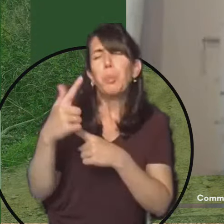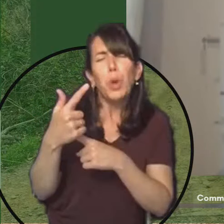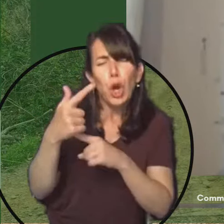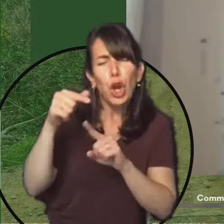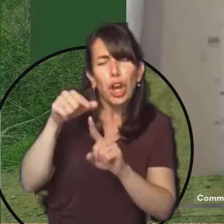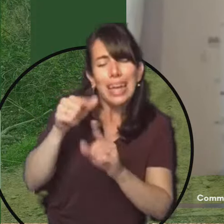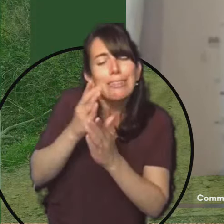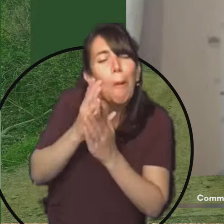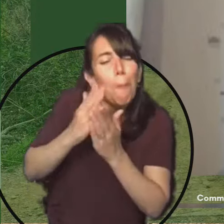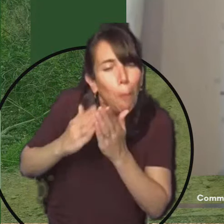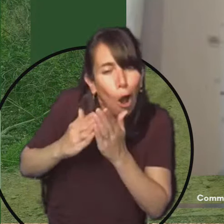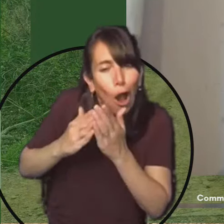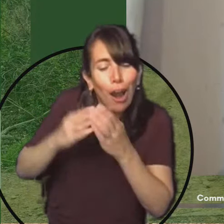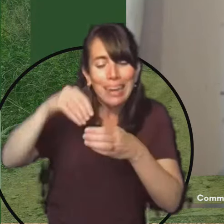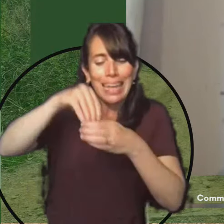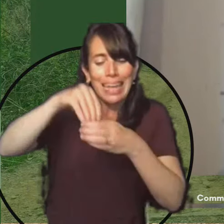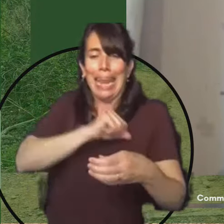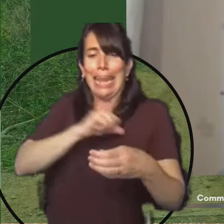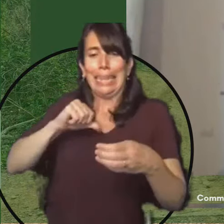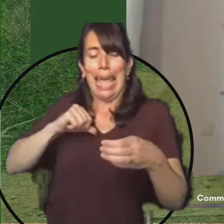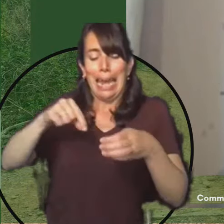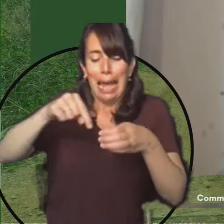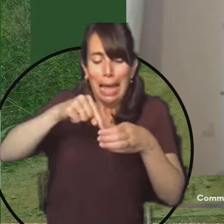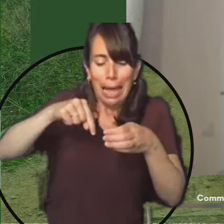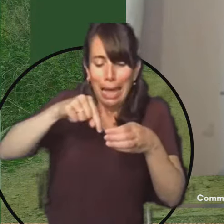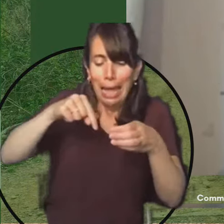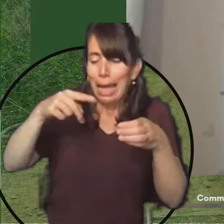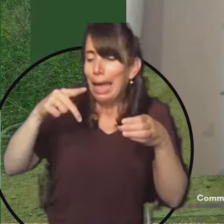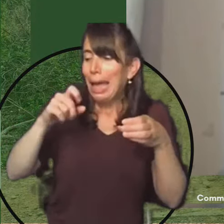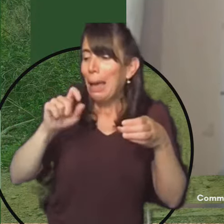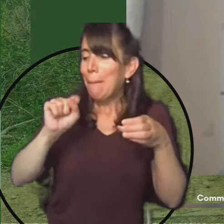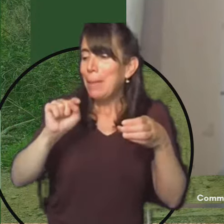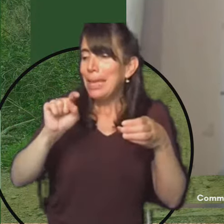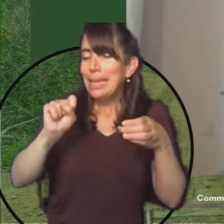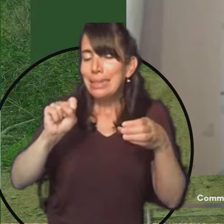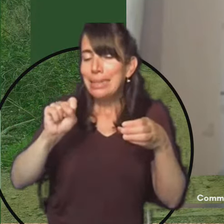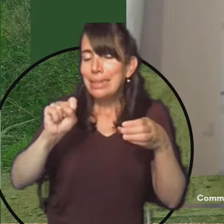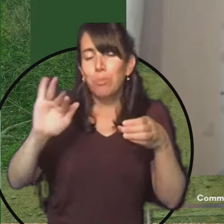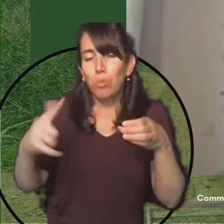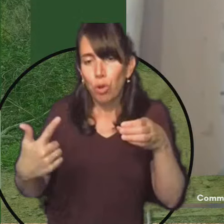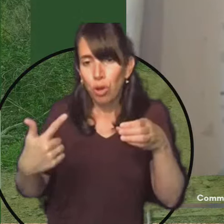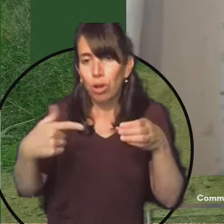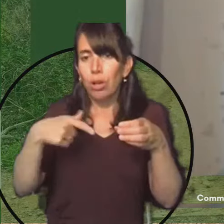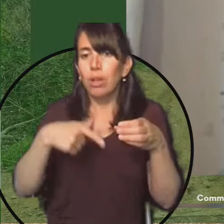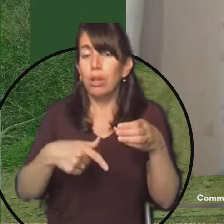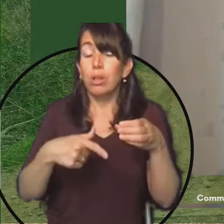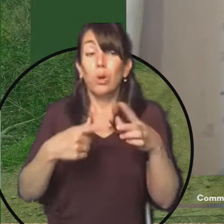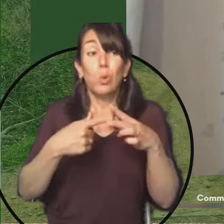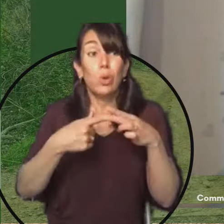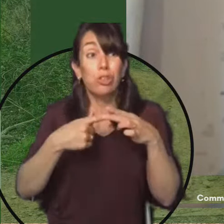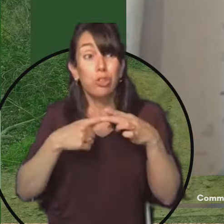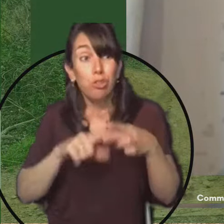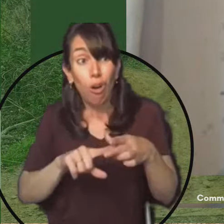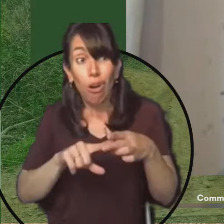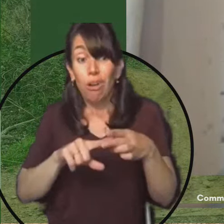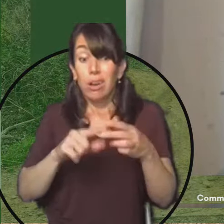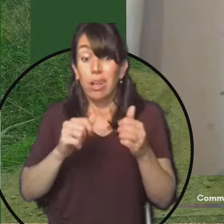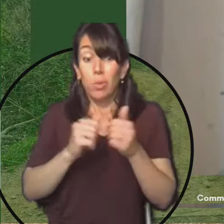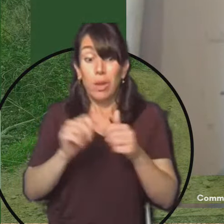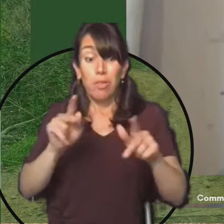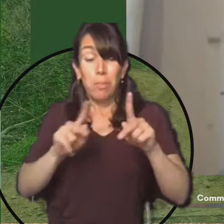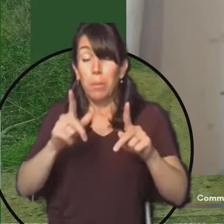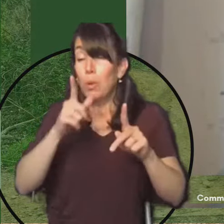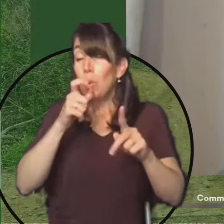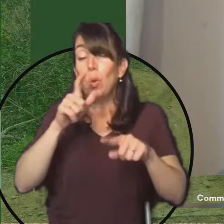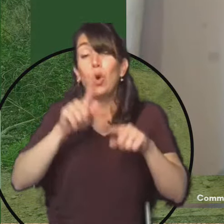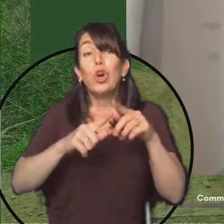Atlanta where we started with first just filling a gap where people could get out of their homes by sending them